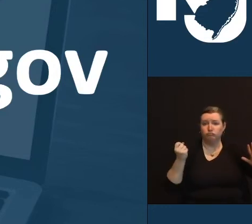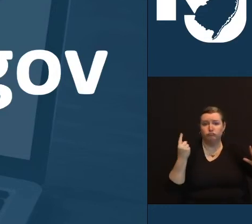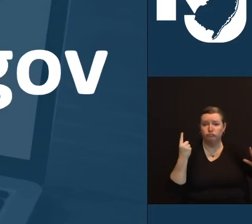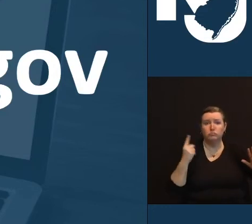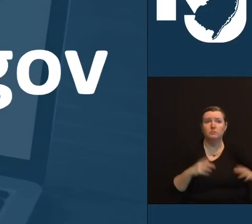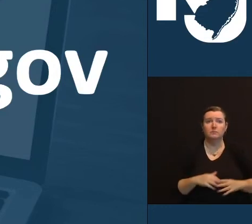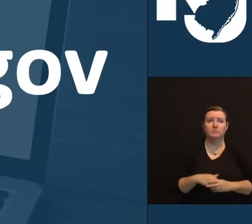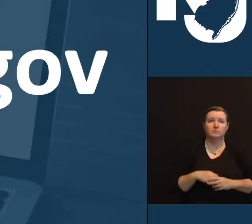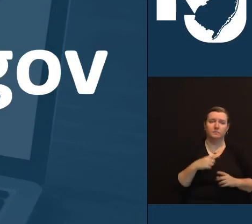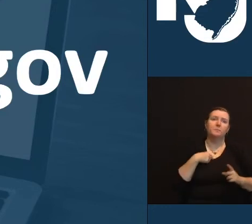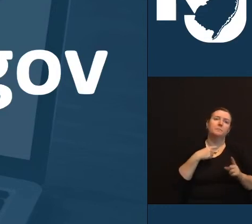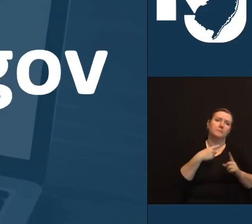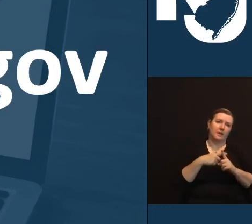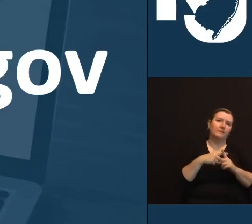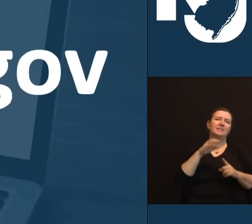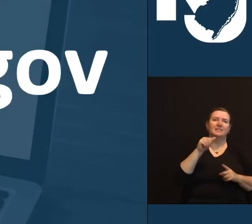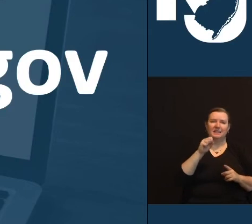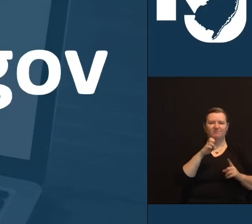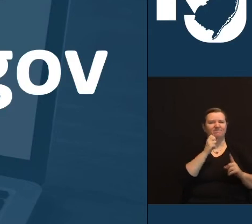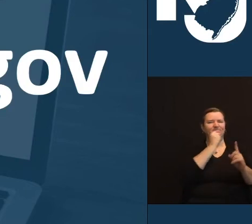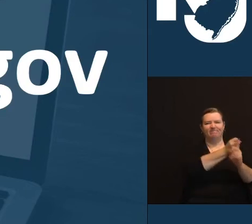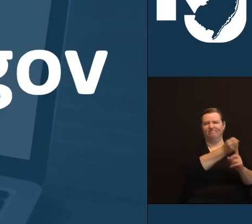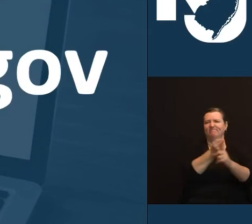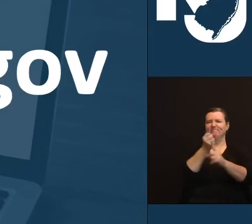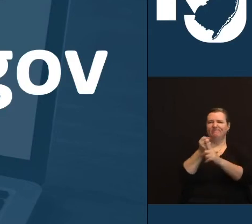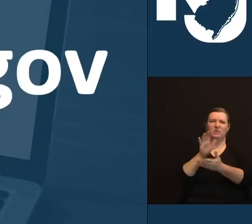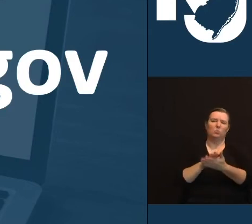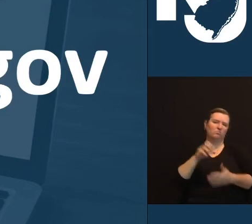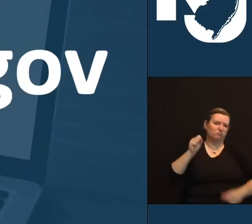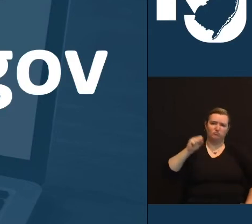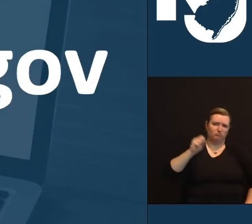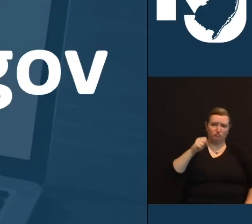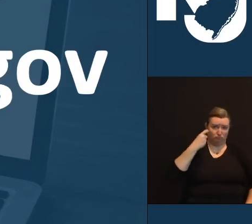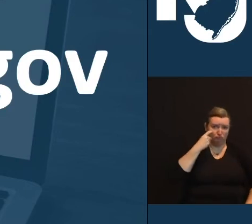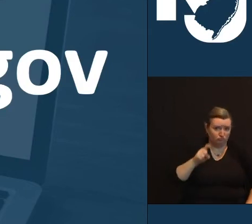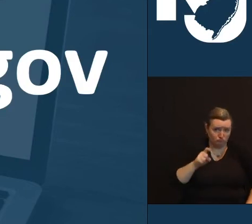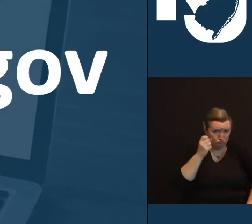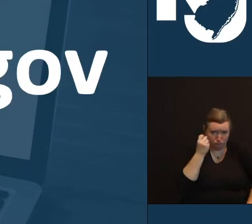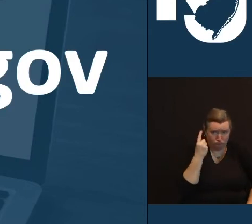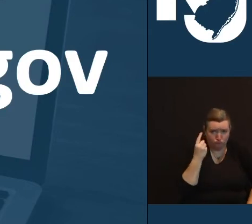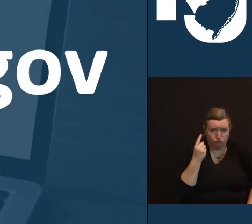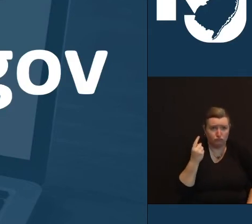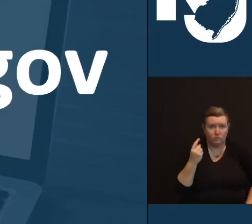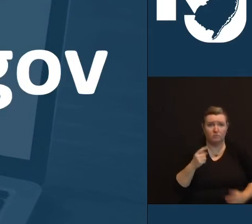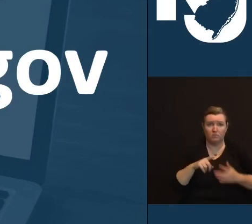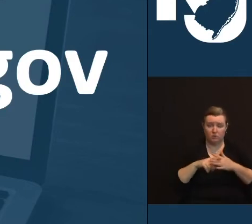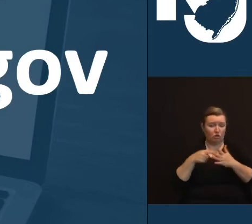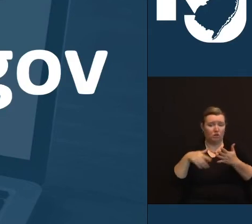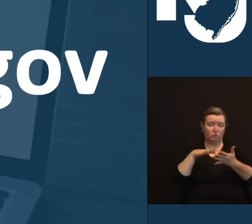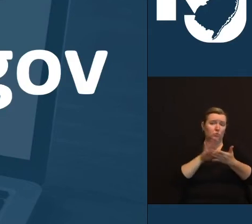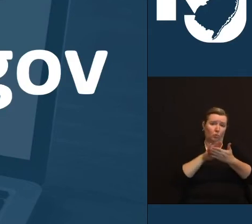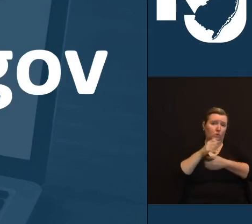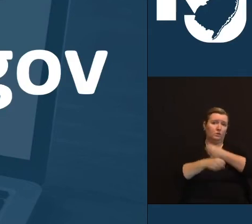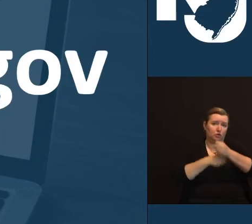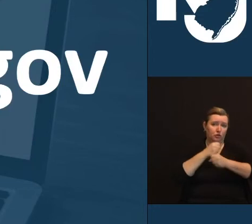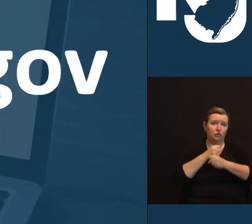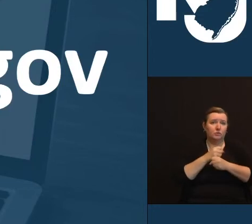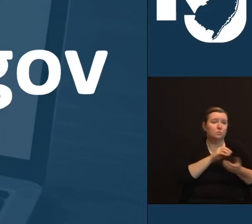our school communities is not news. We knew as we entered the school year that students, faculty, or staff would